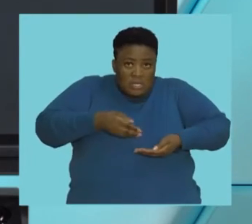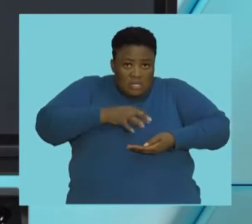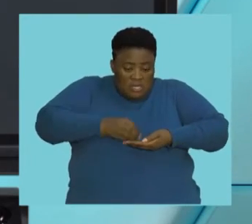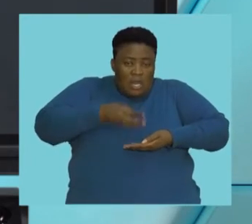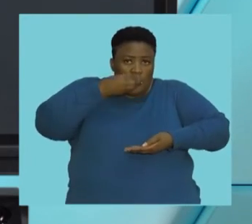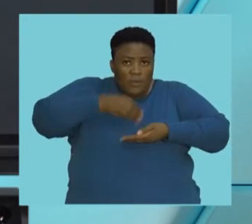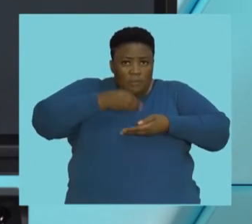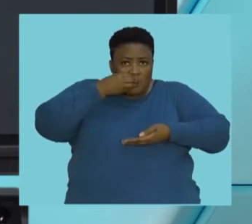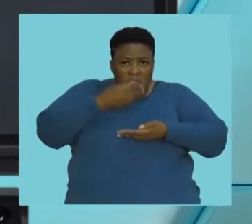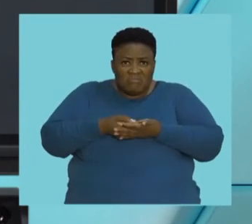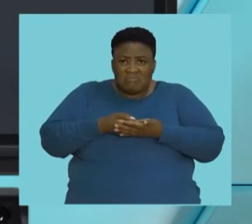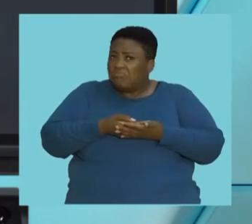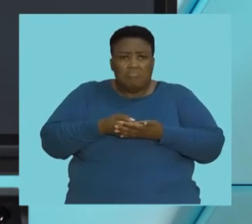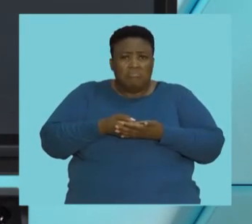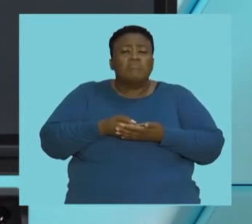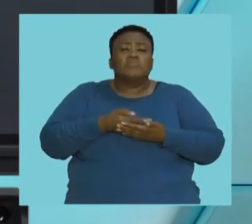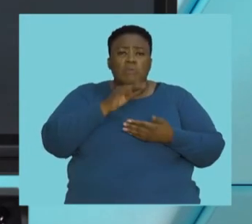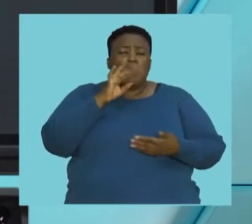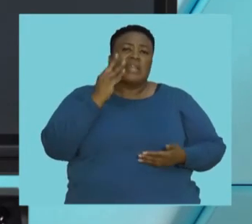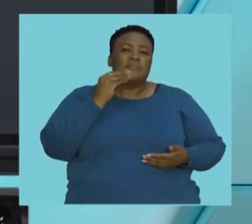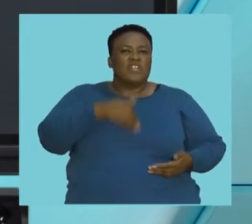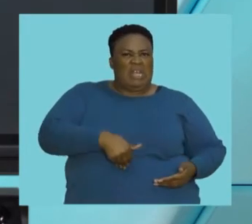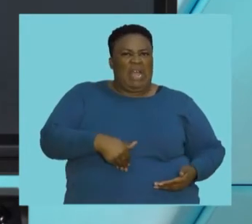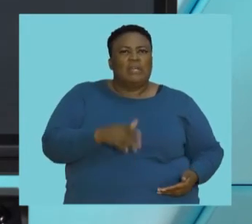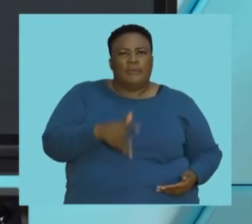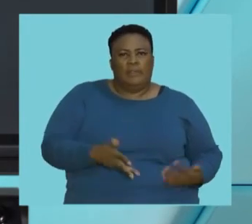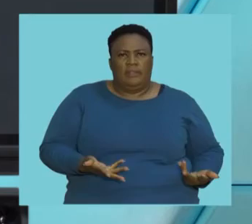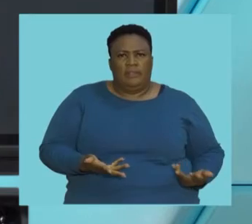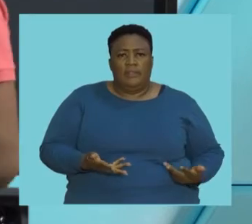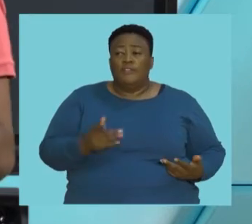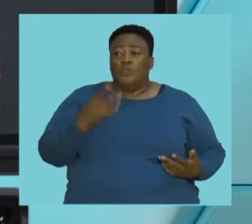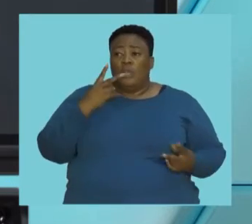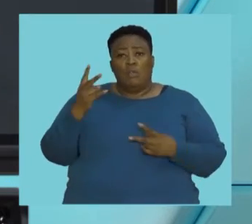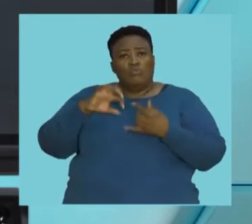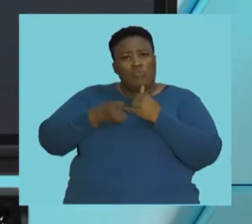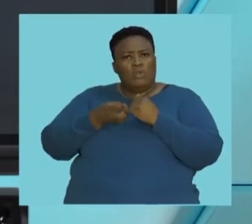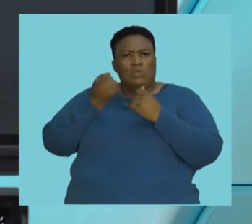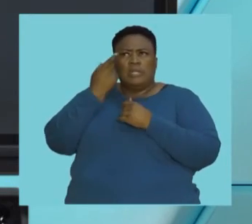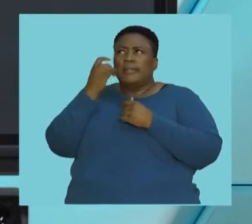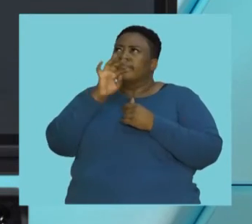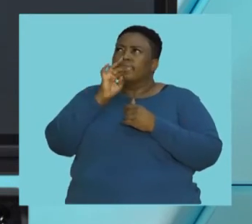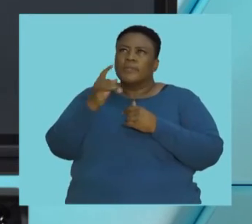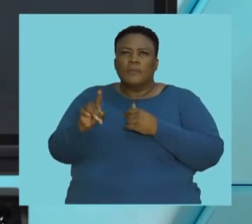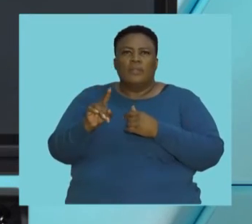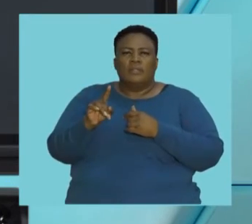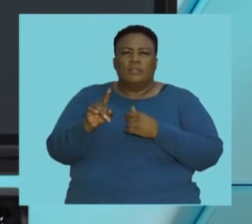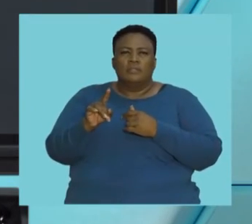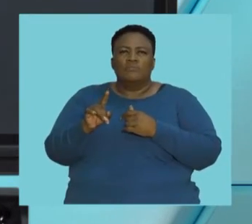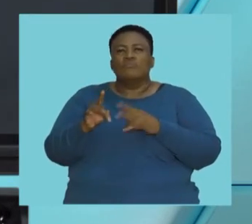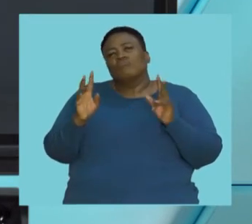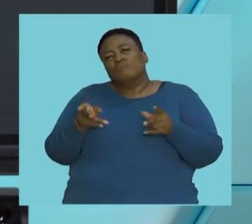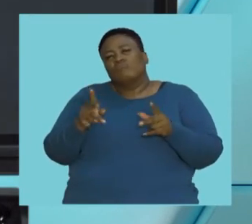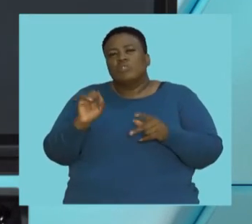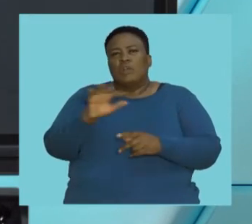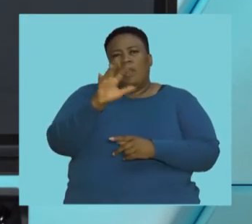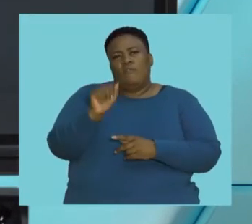a nutritious meal, experience hunger. And if we look at this, let's try and understand what that has meant for an average